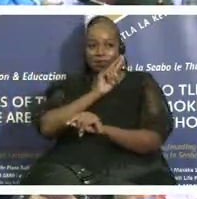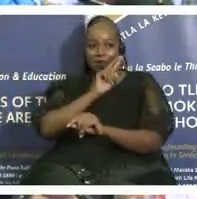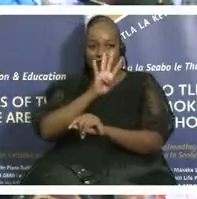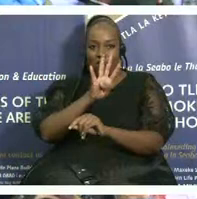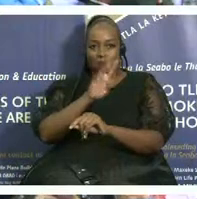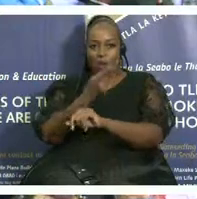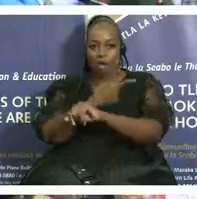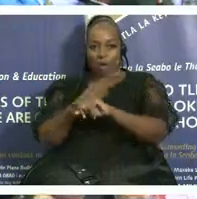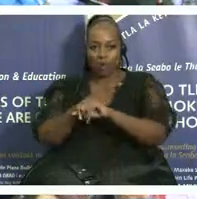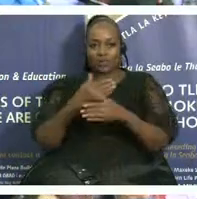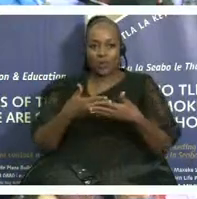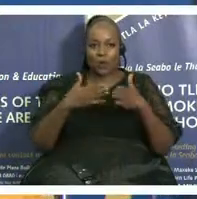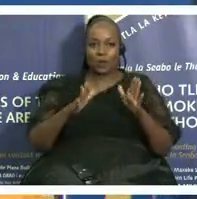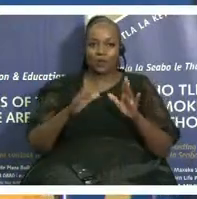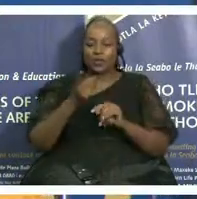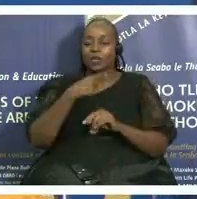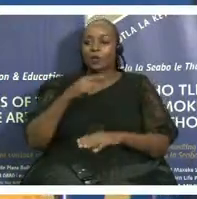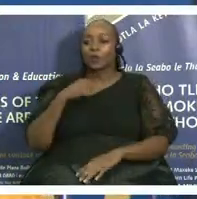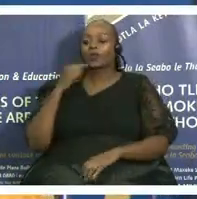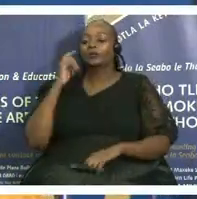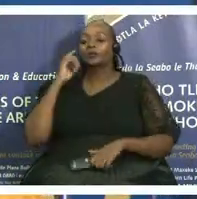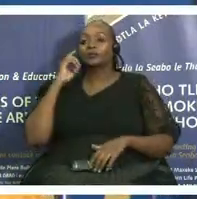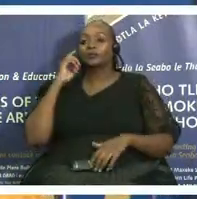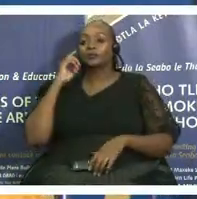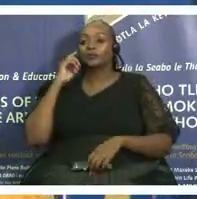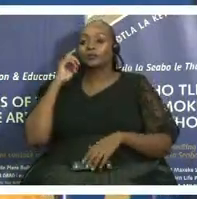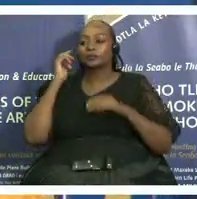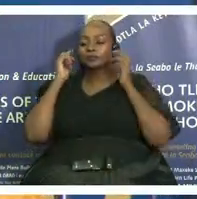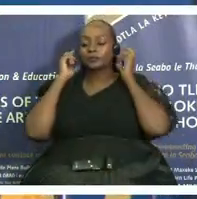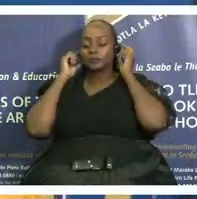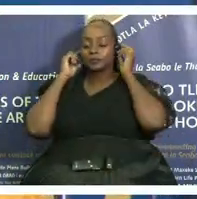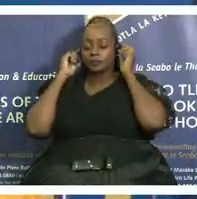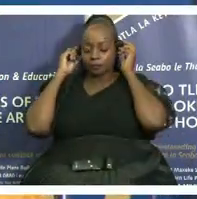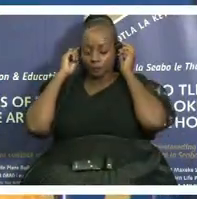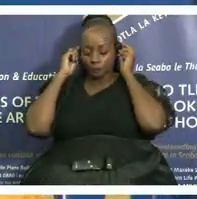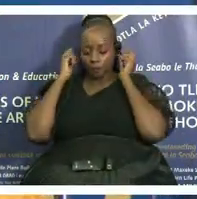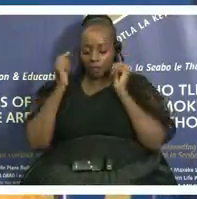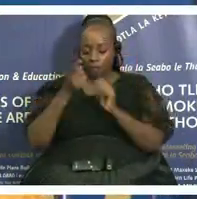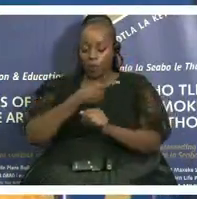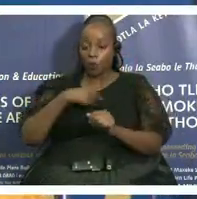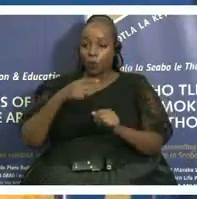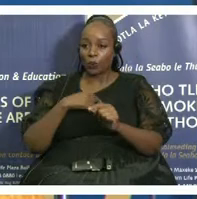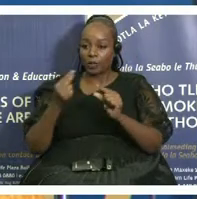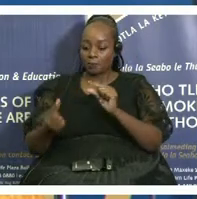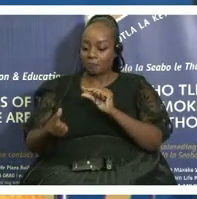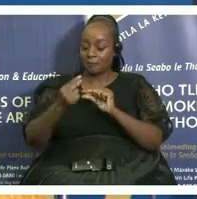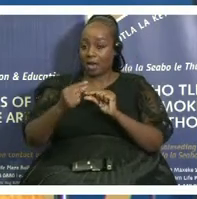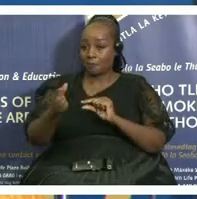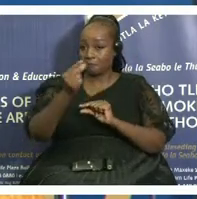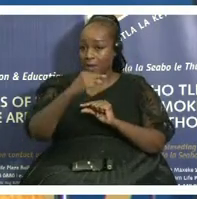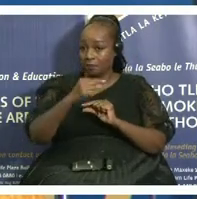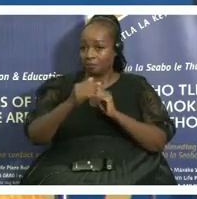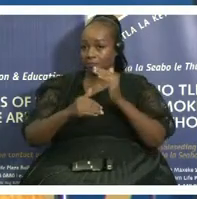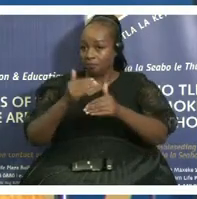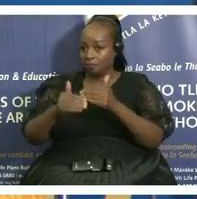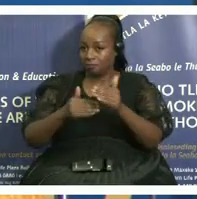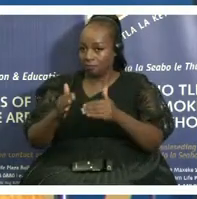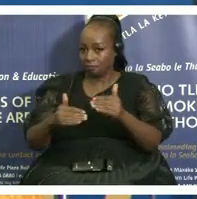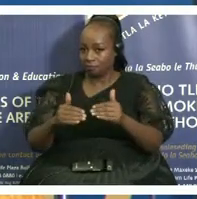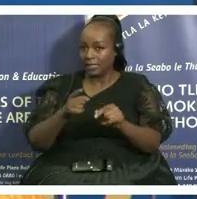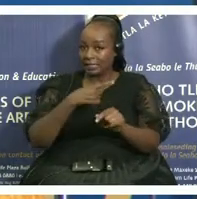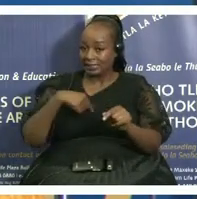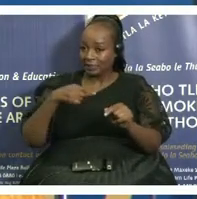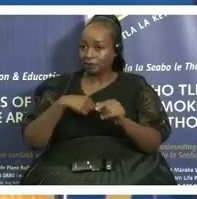We continue to invest in the human capital available in the health sector. In the last year, we increased